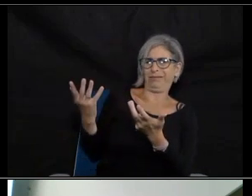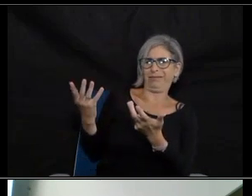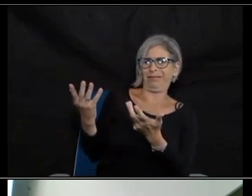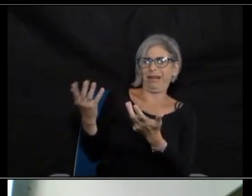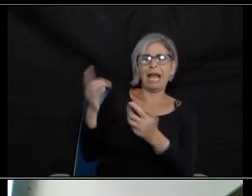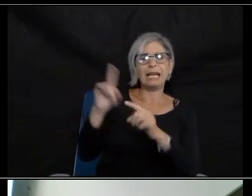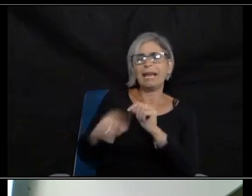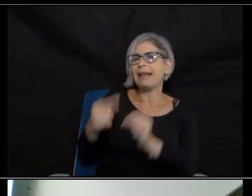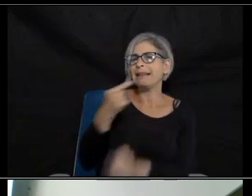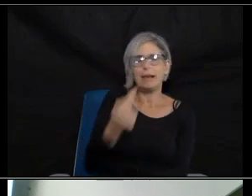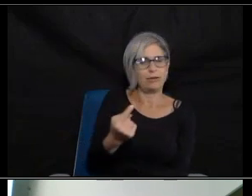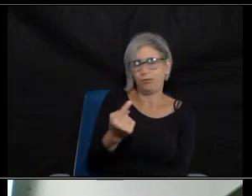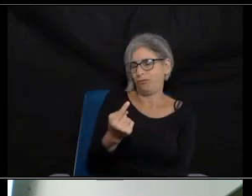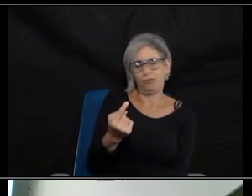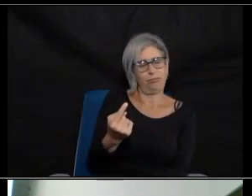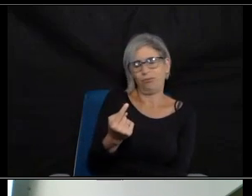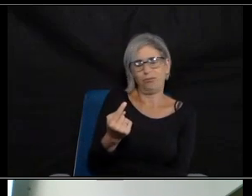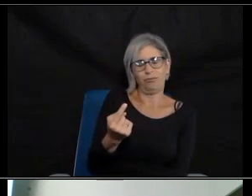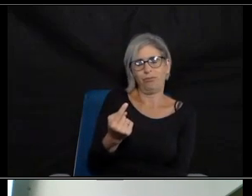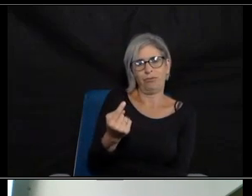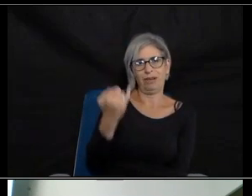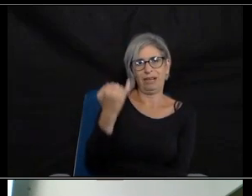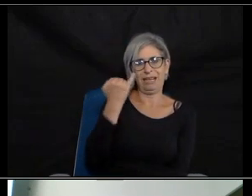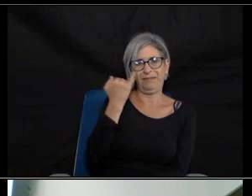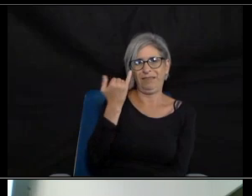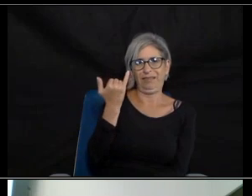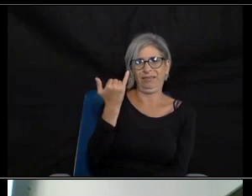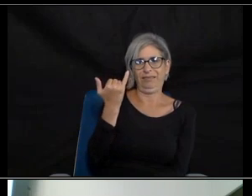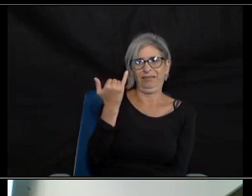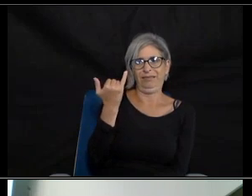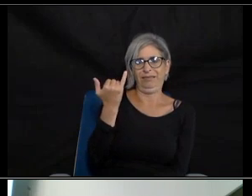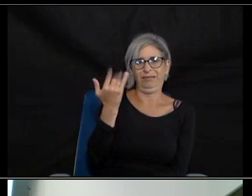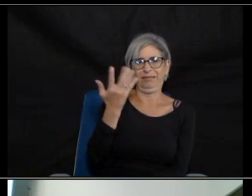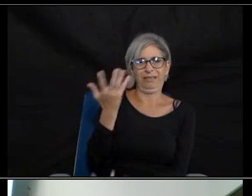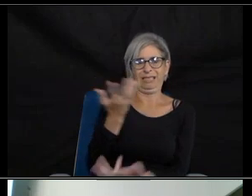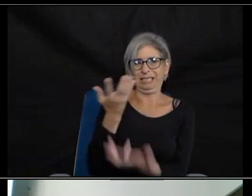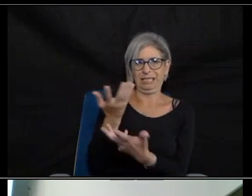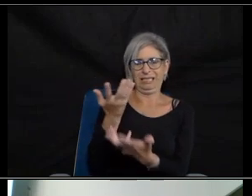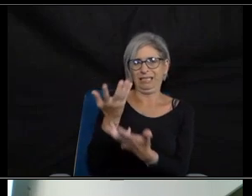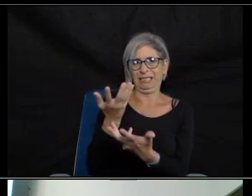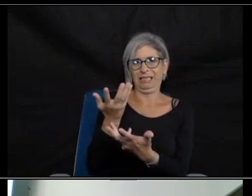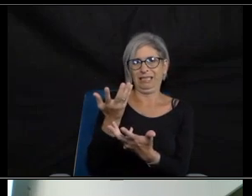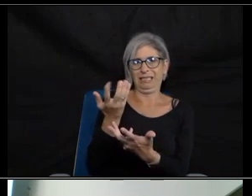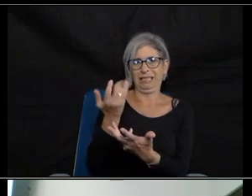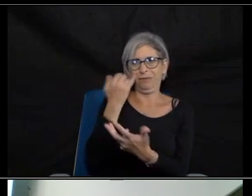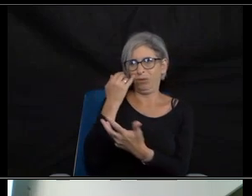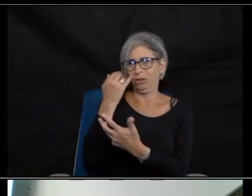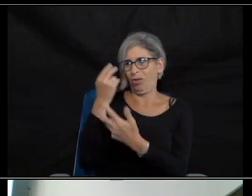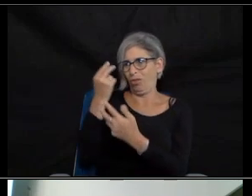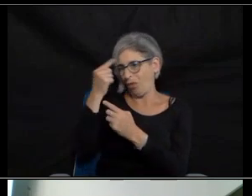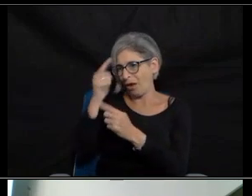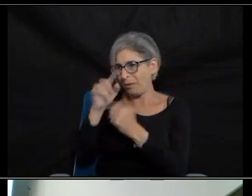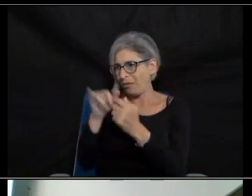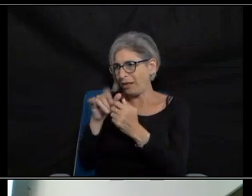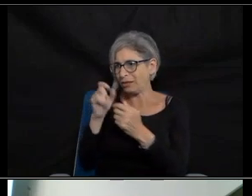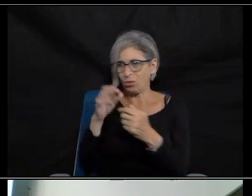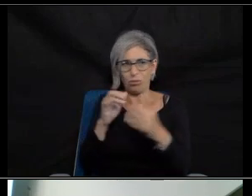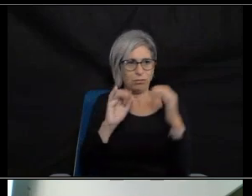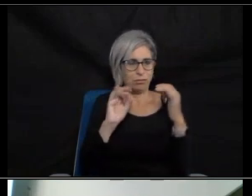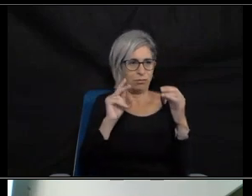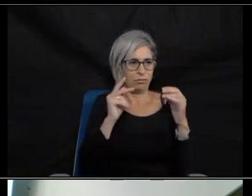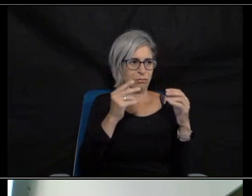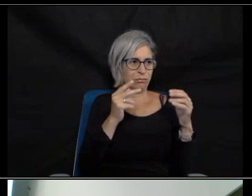can't tell you whether it's incompetence or whether it is calculated. What I can tell you,